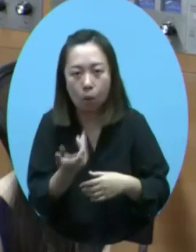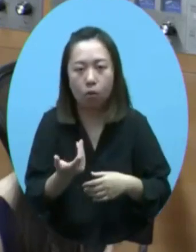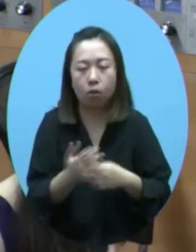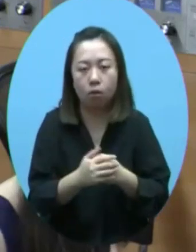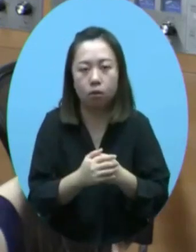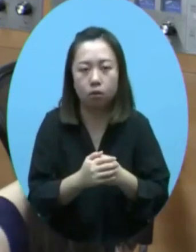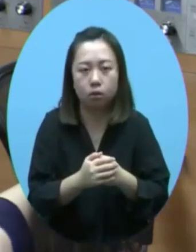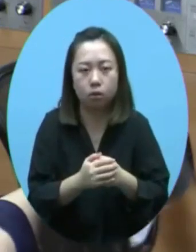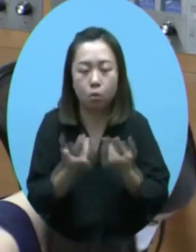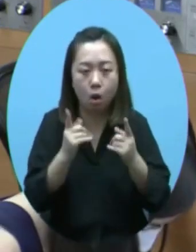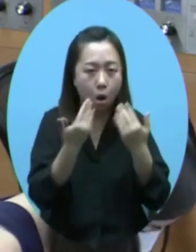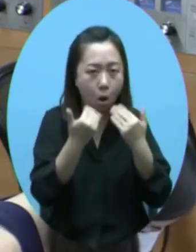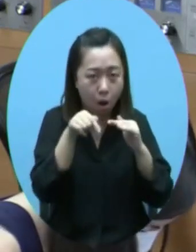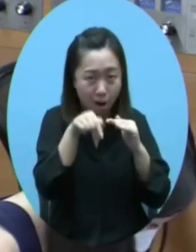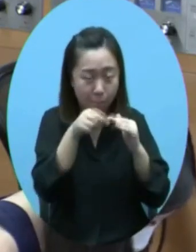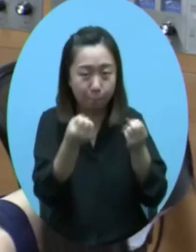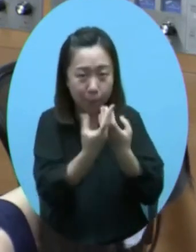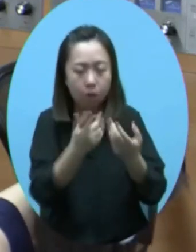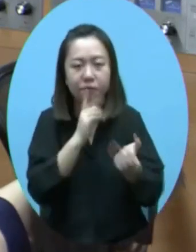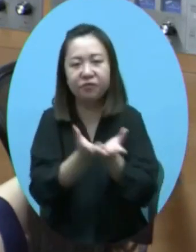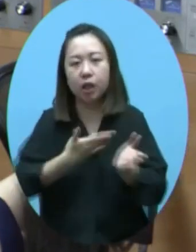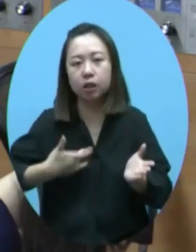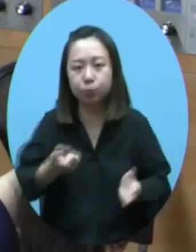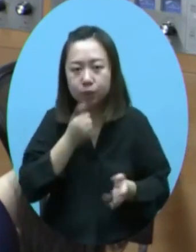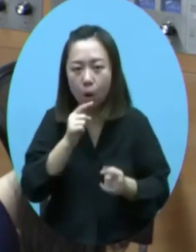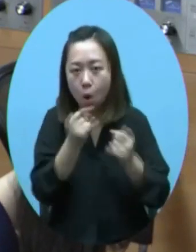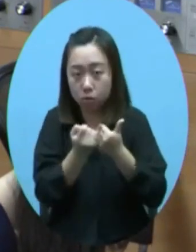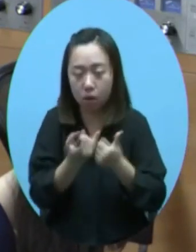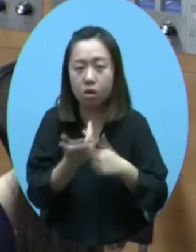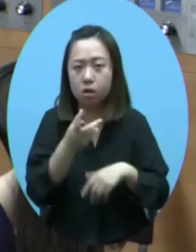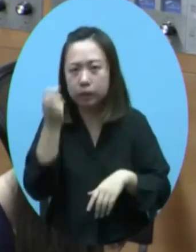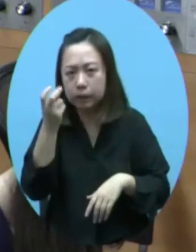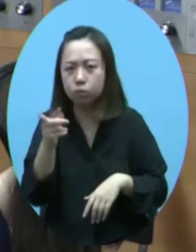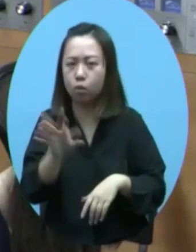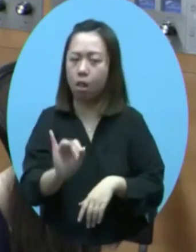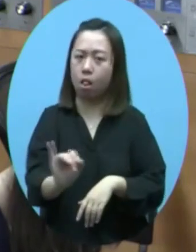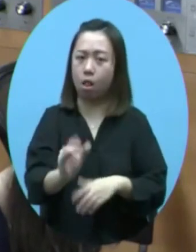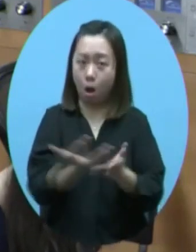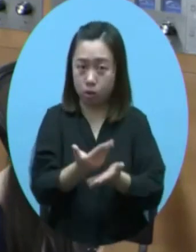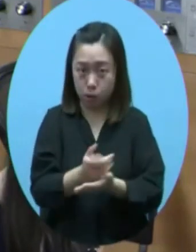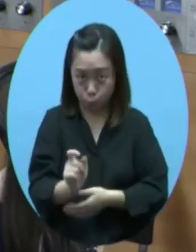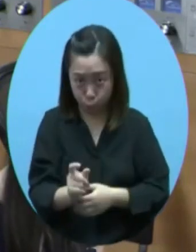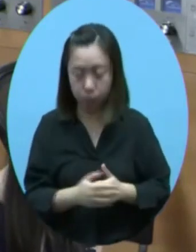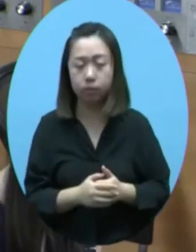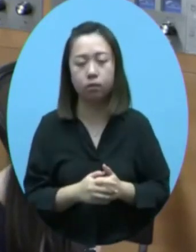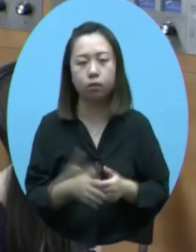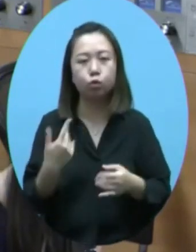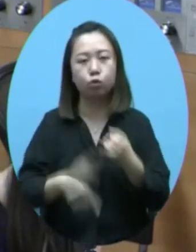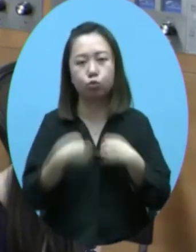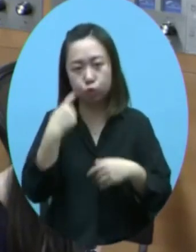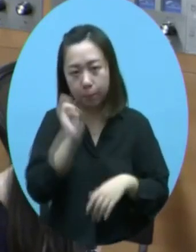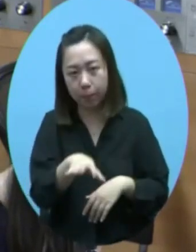the students as a school with close contacts or with confirmed cases, we advise them against